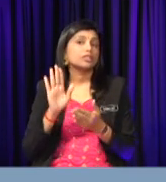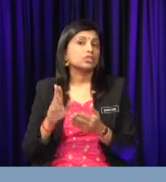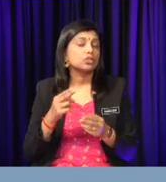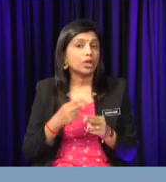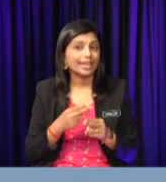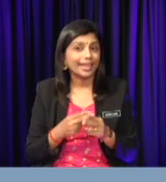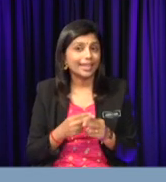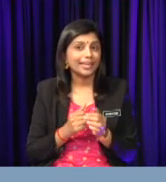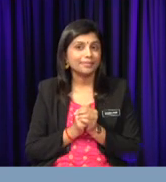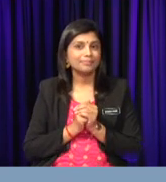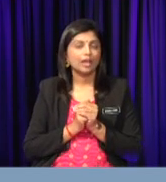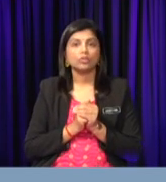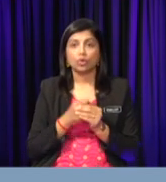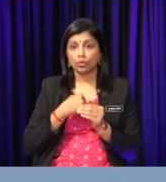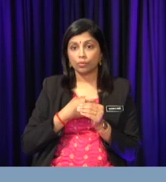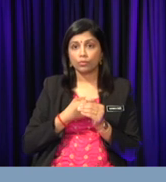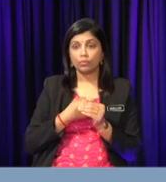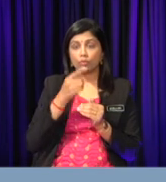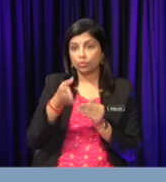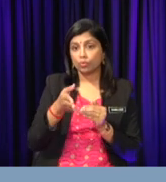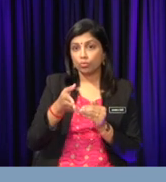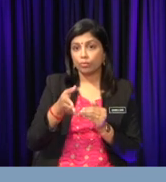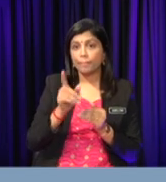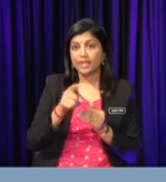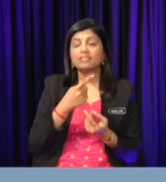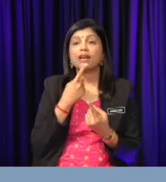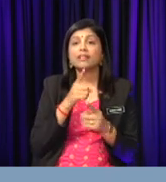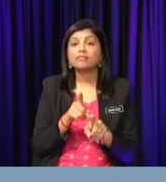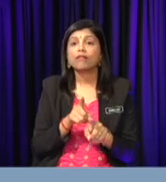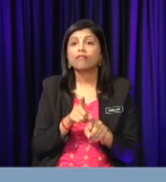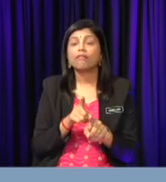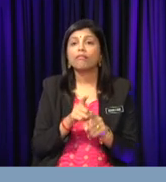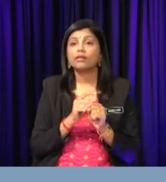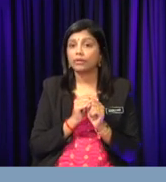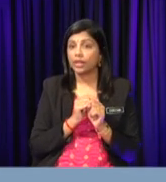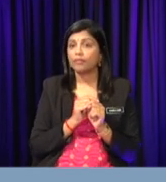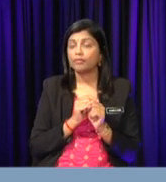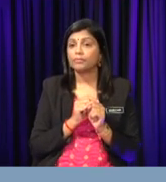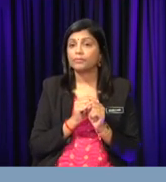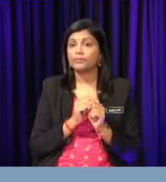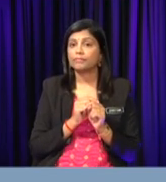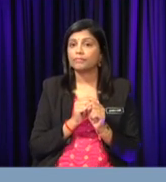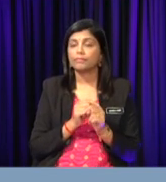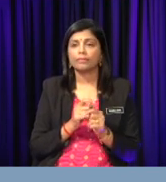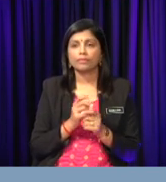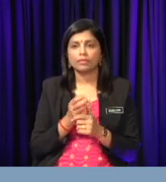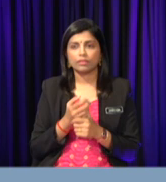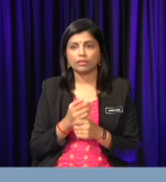Lakshmi Bhubalasingam. Thank you. And Candidate B, okay, let's have Shwinli as Candidate B. What's your name, Candidate B?